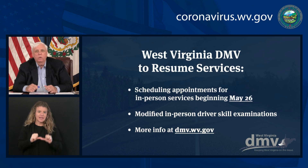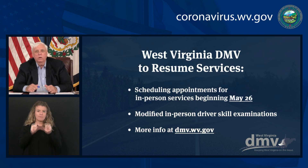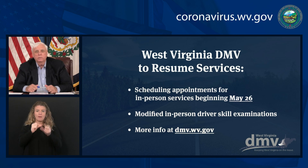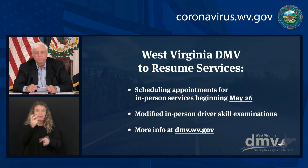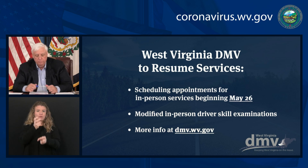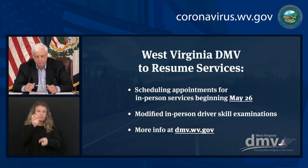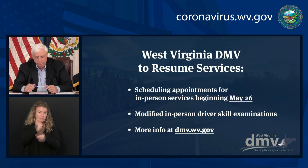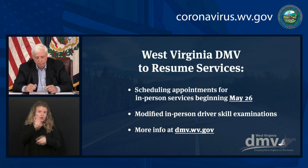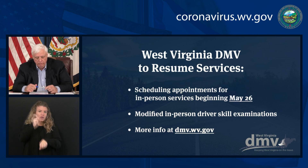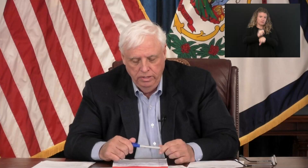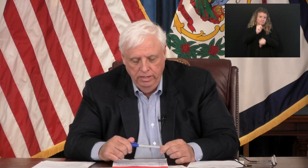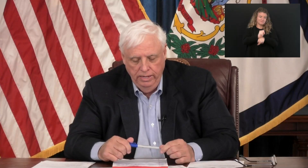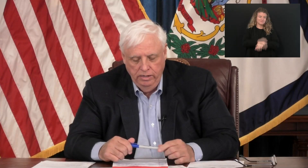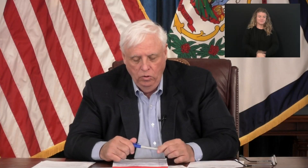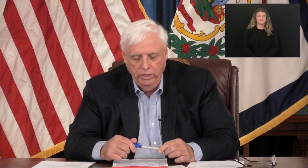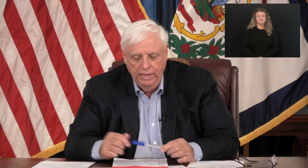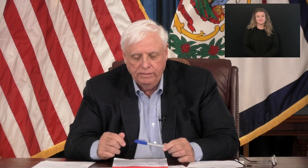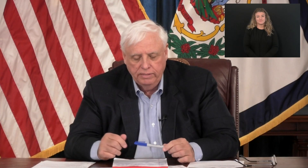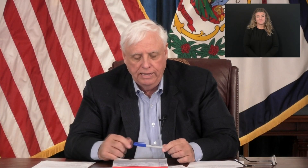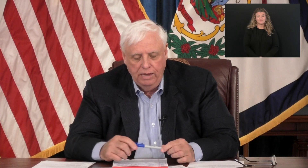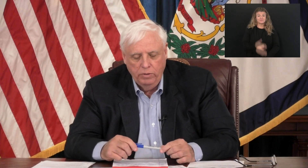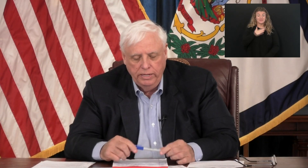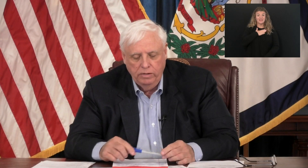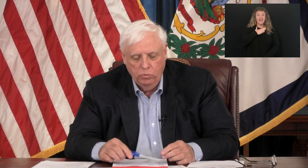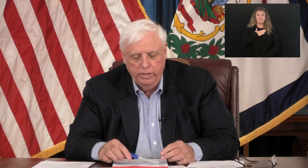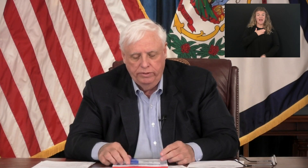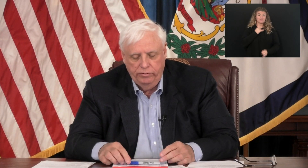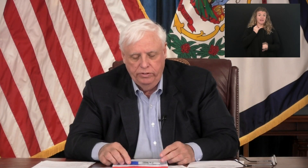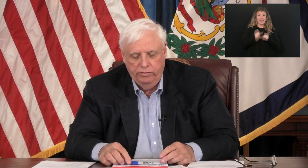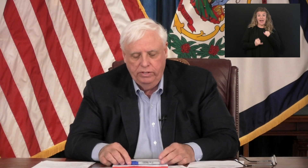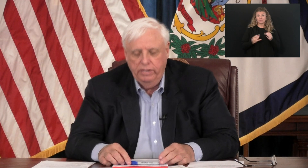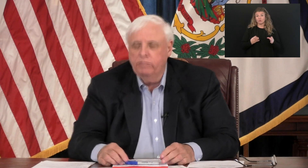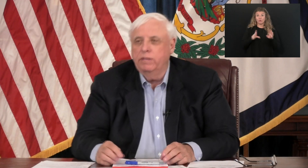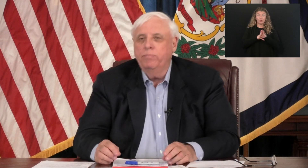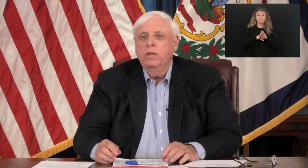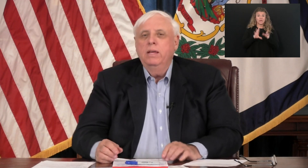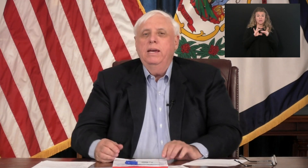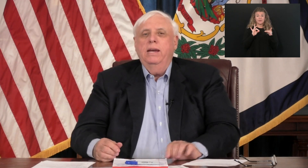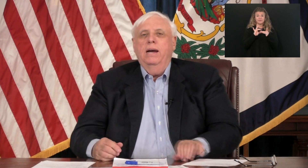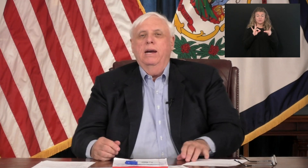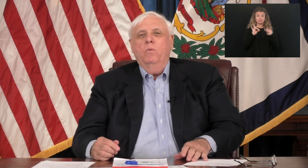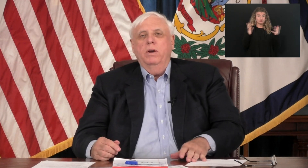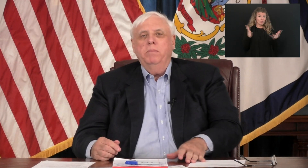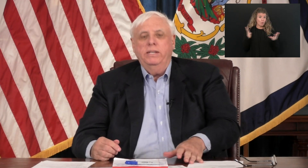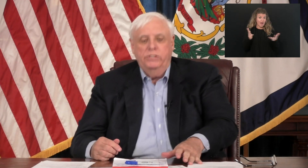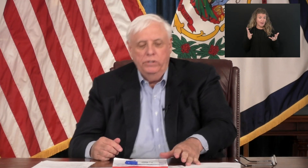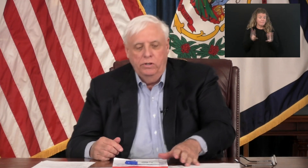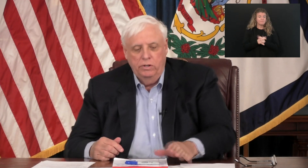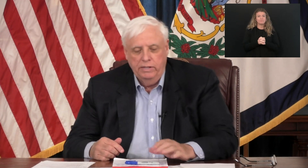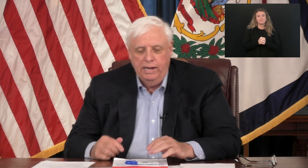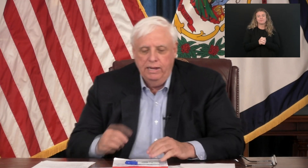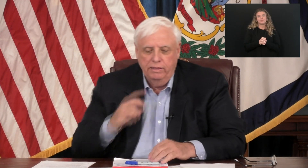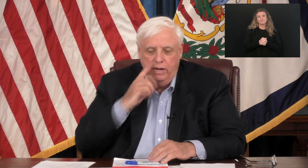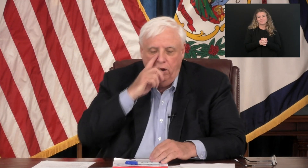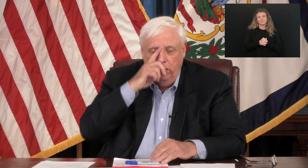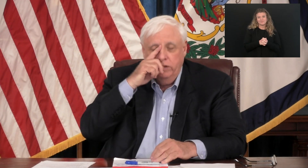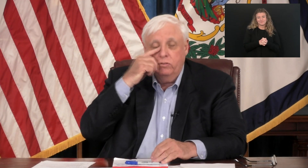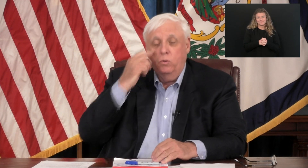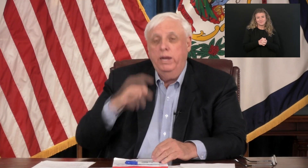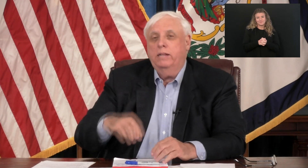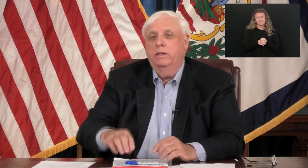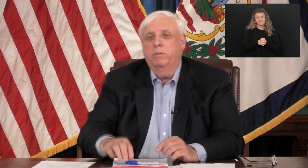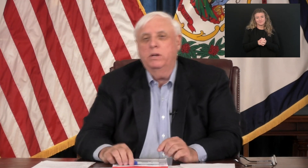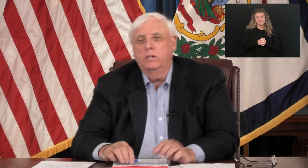hard work. And the only last thing I would end with is just this, and And I want to make sure that I heard